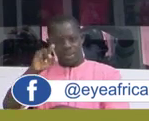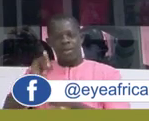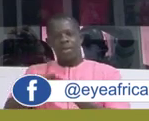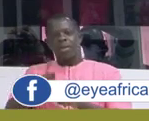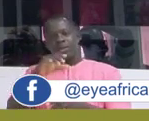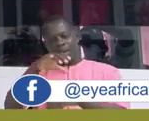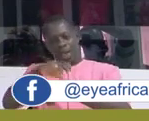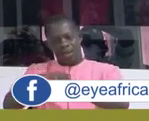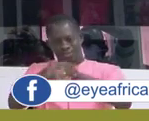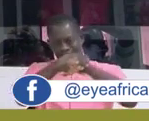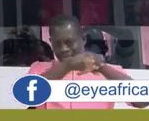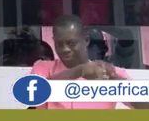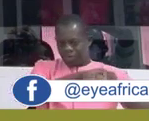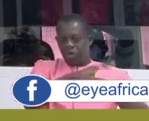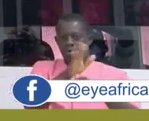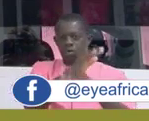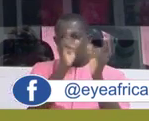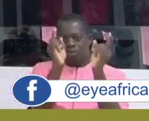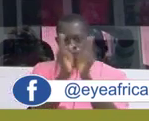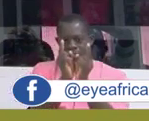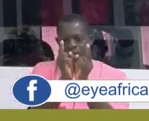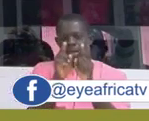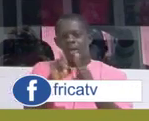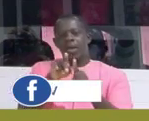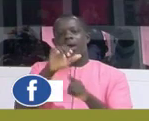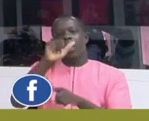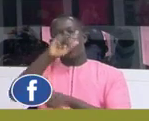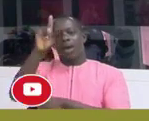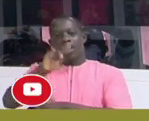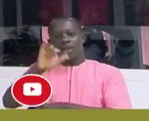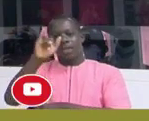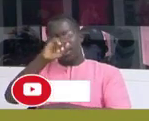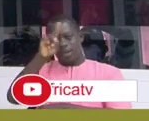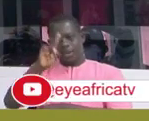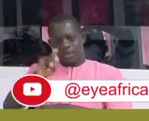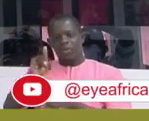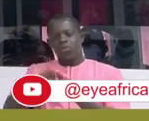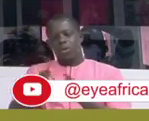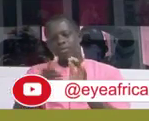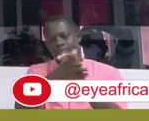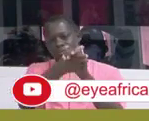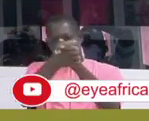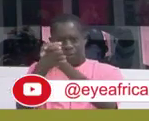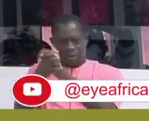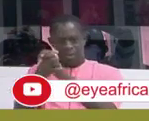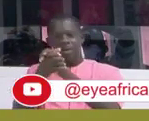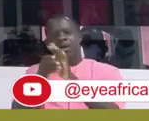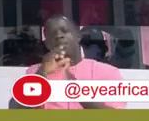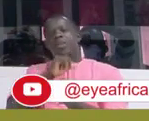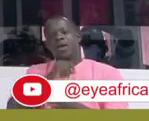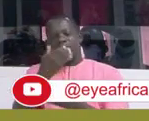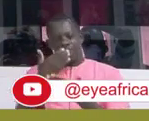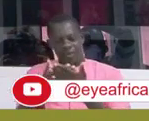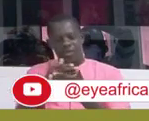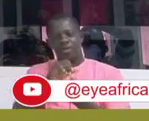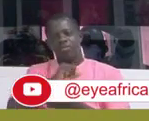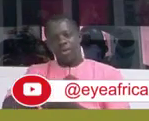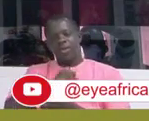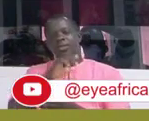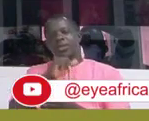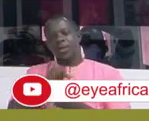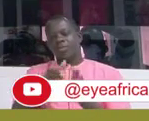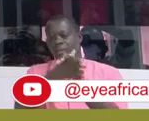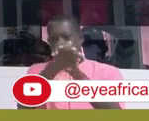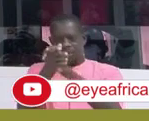assist." He held my hand and we went after as we had at the cooking place. We greeted him.